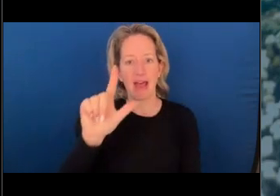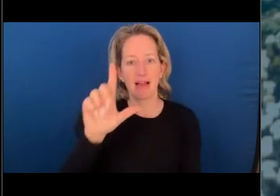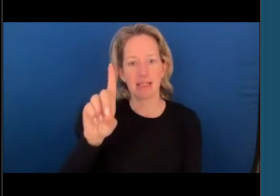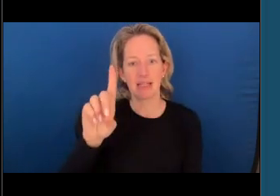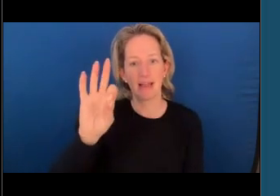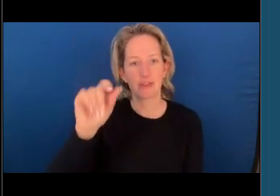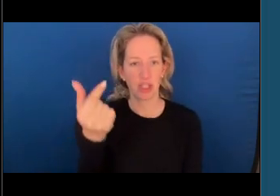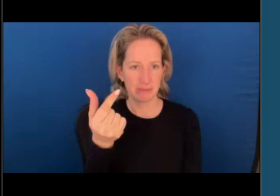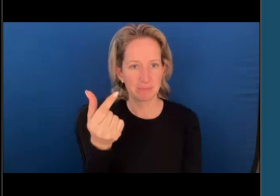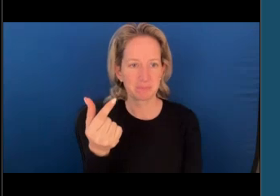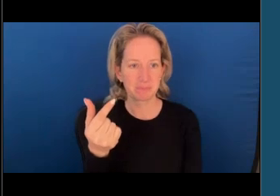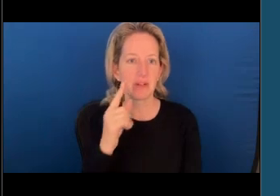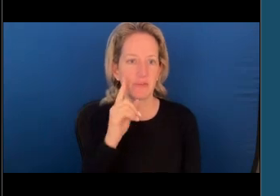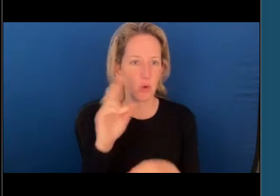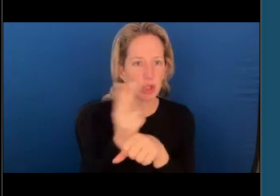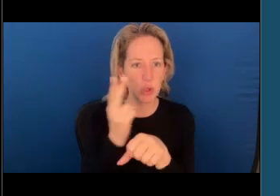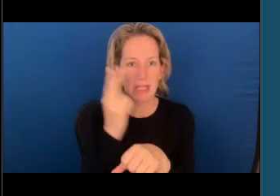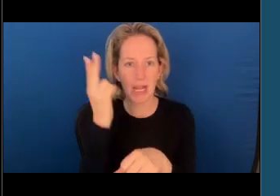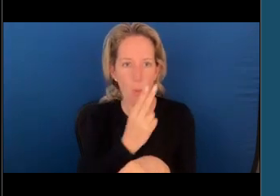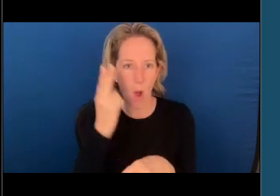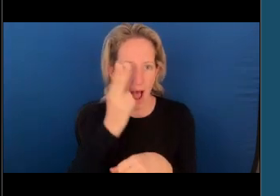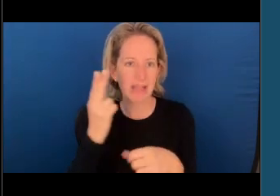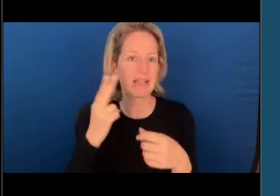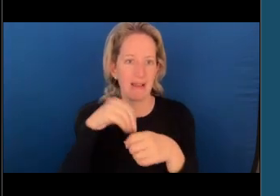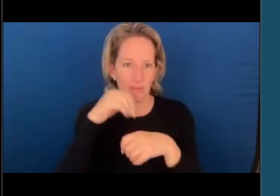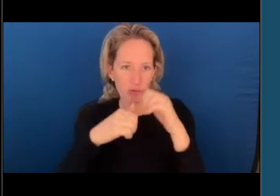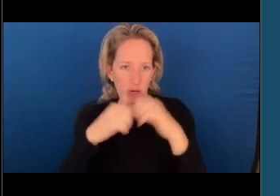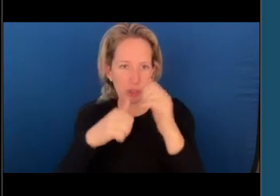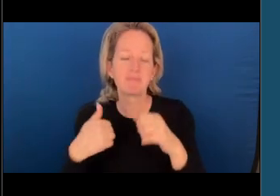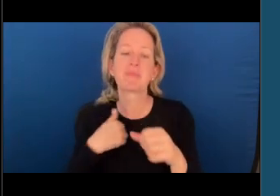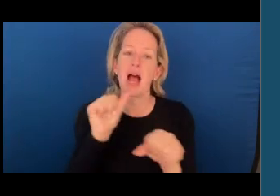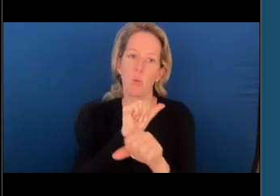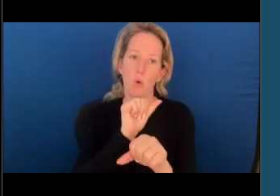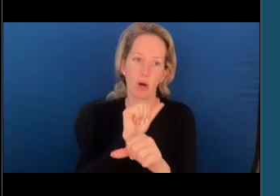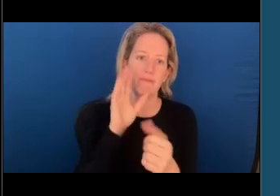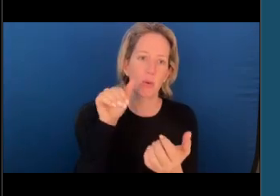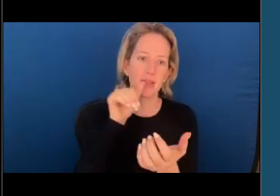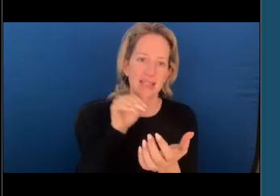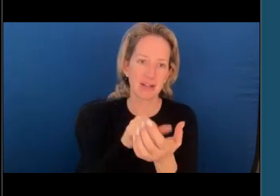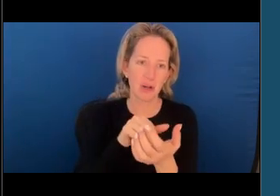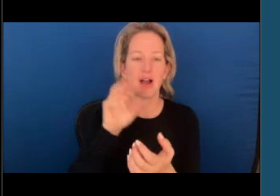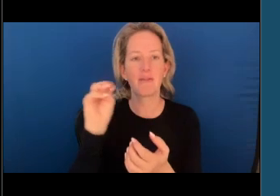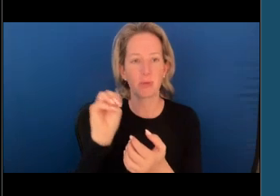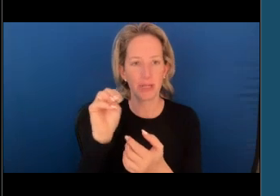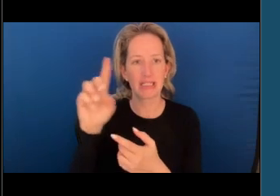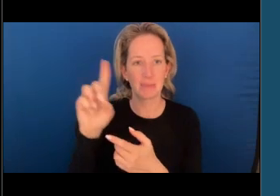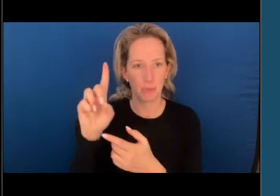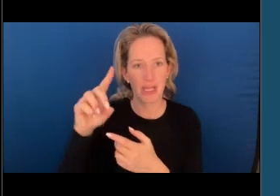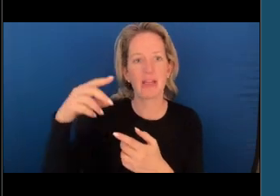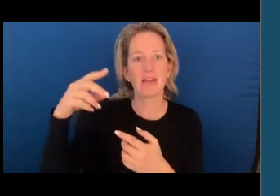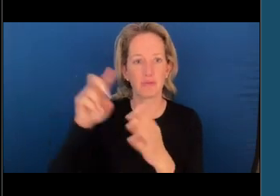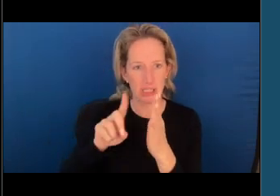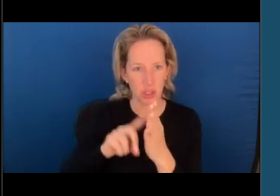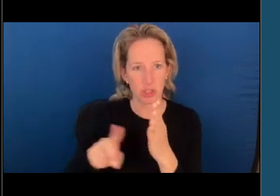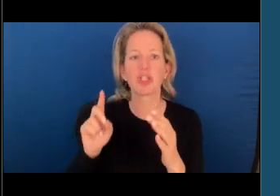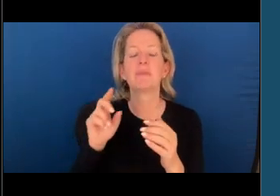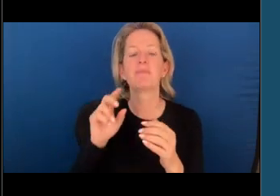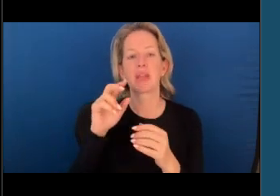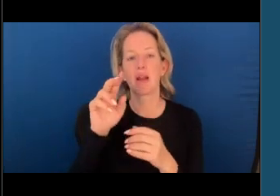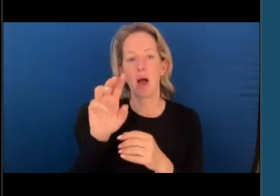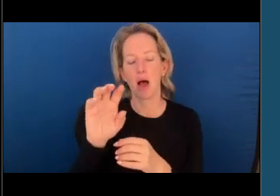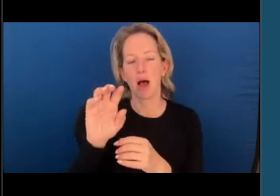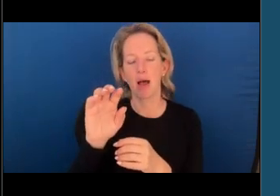slide. So in Hawaii, I work for the Center for Marine Debris Research on the island of Oahu in Hawaii. We get